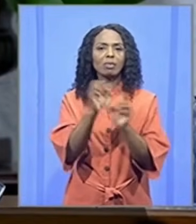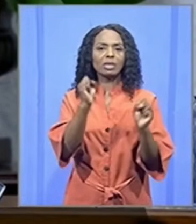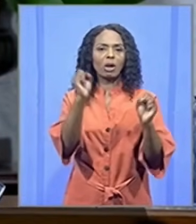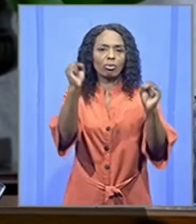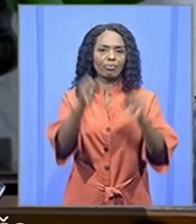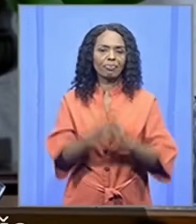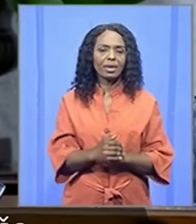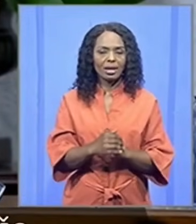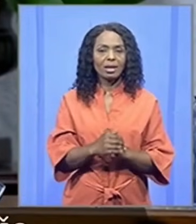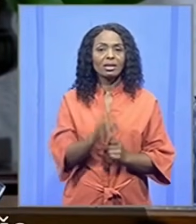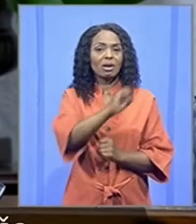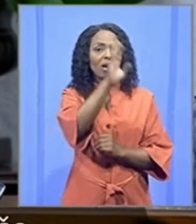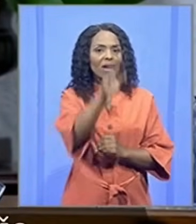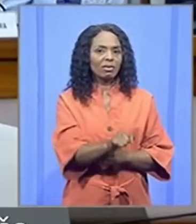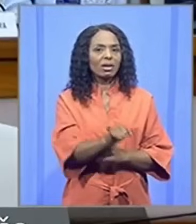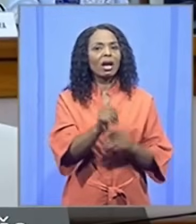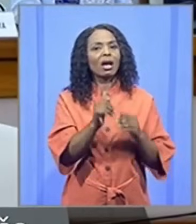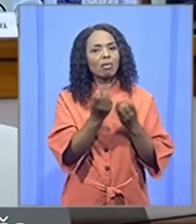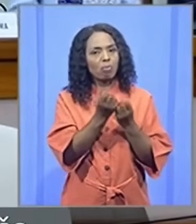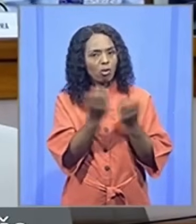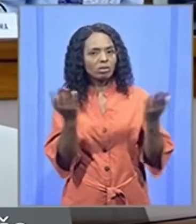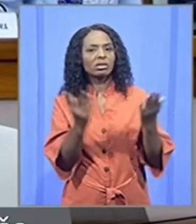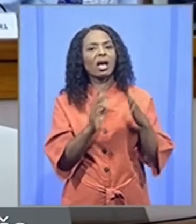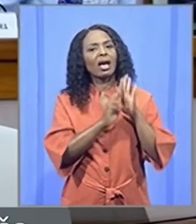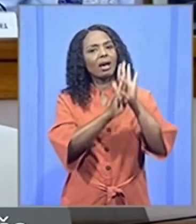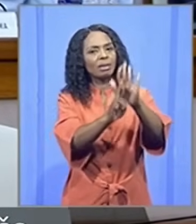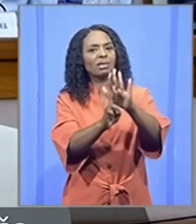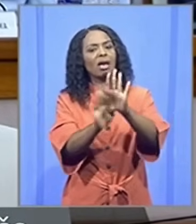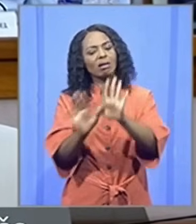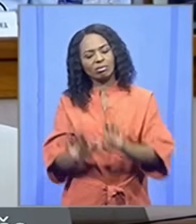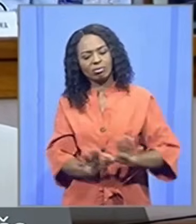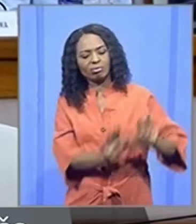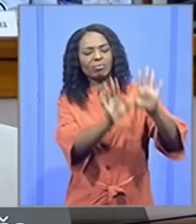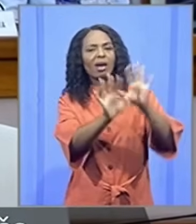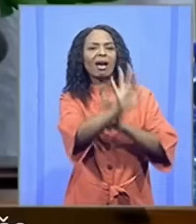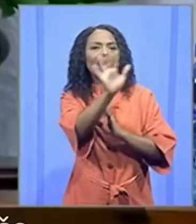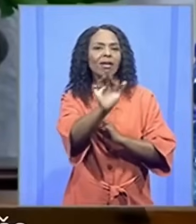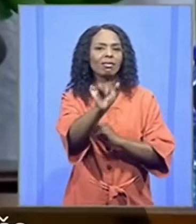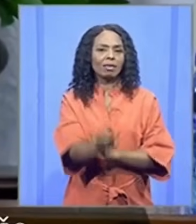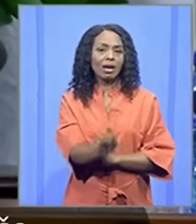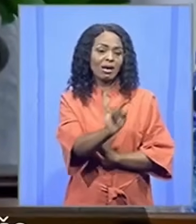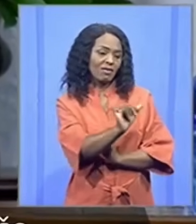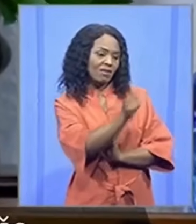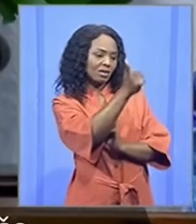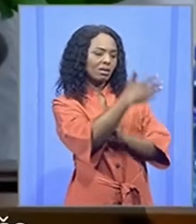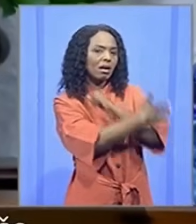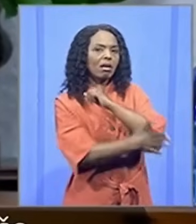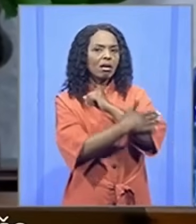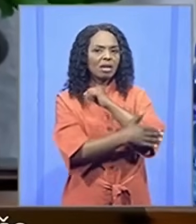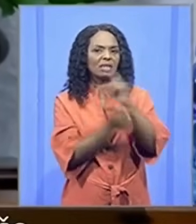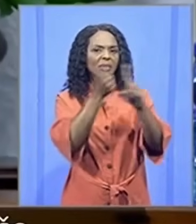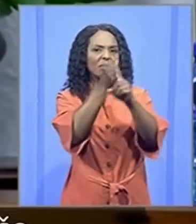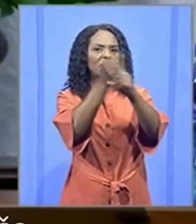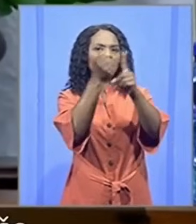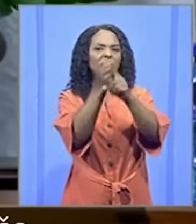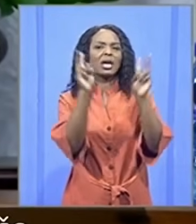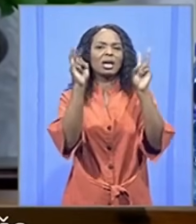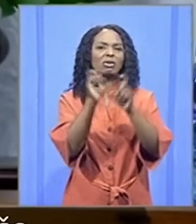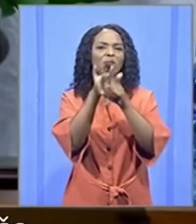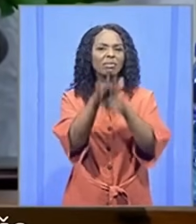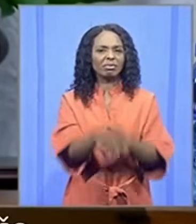voice on the African continent and around the world. You were the first country in the world to ban discrimination on the basis of